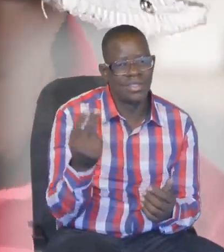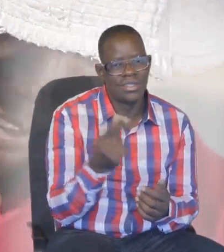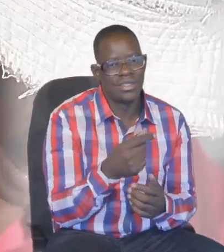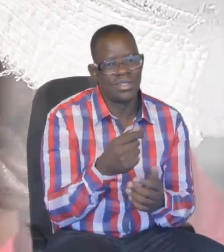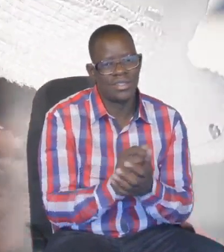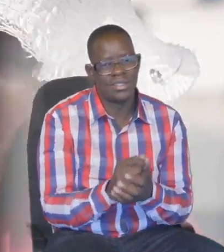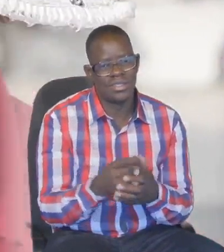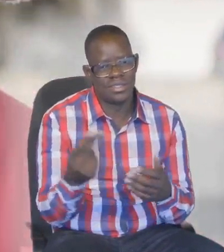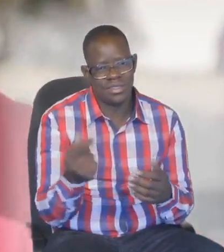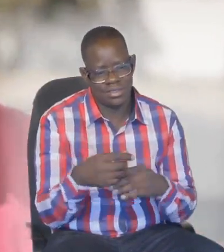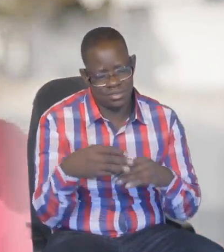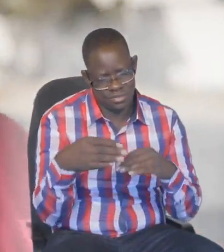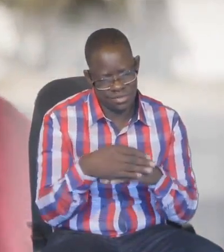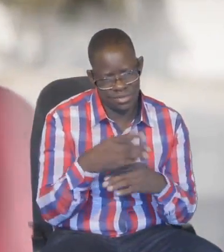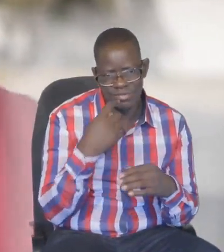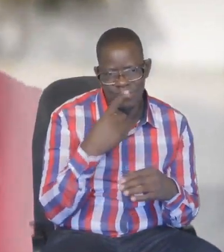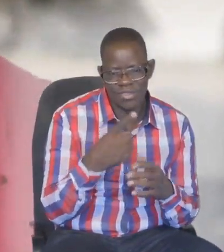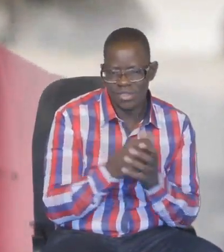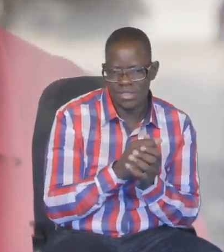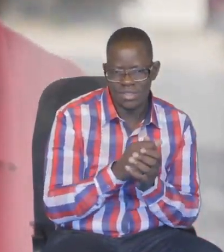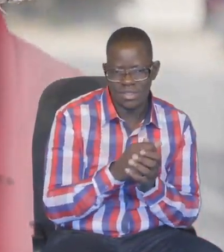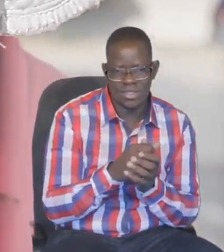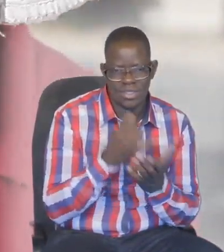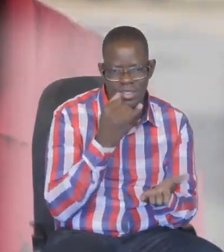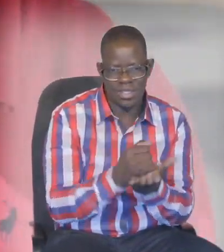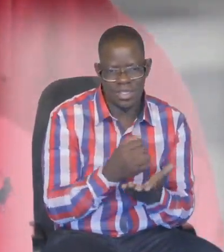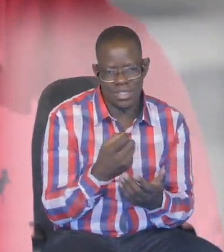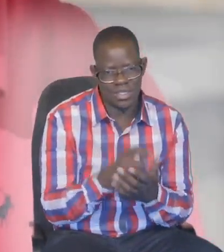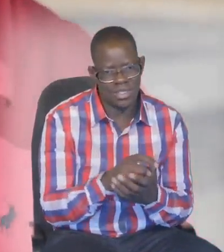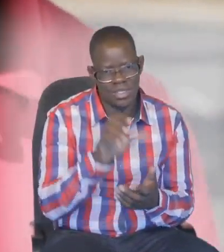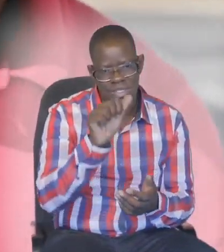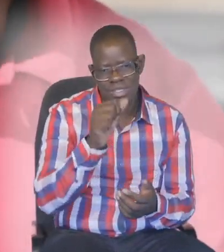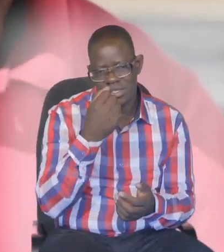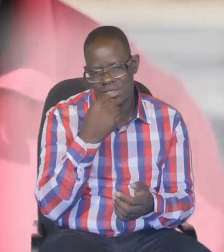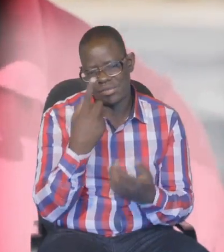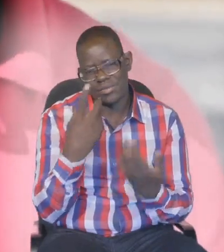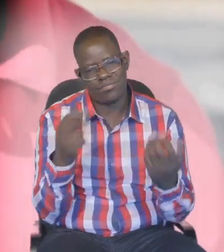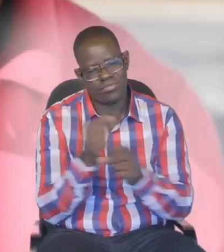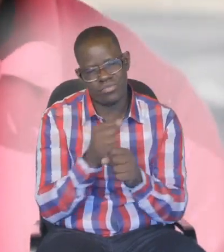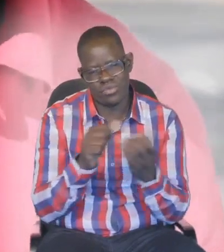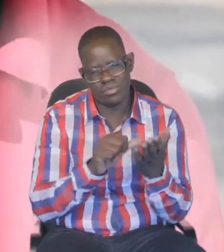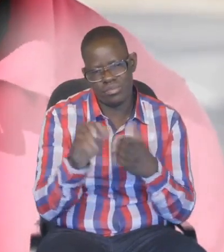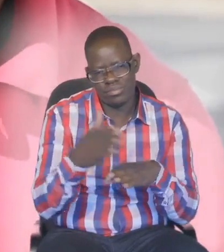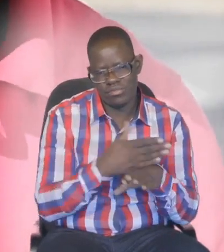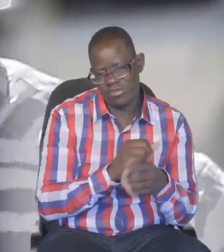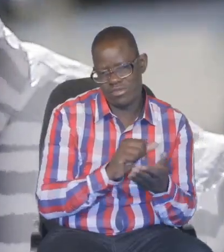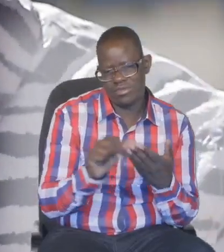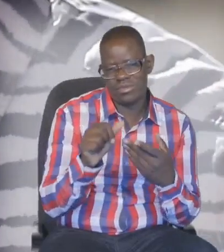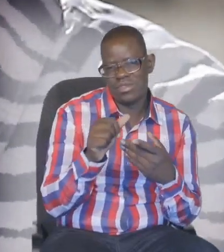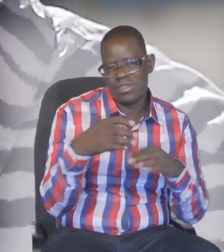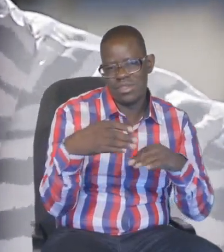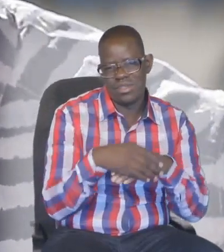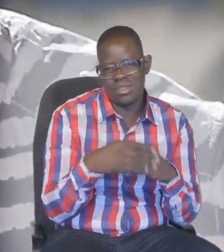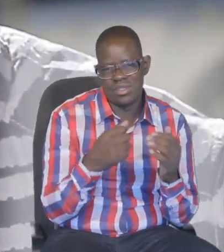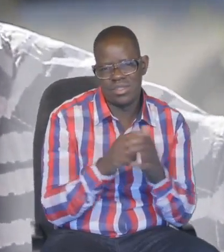wanted to buy sneakers on my mother's account. Mhm. But they said that our Edgar's account is in debt of $500 and we need to pay it before we can buy sneakers. David,